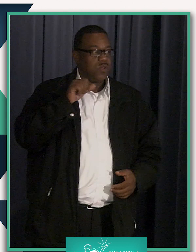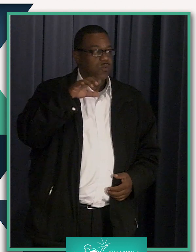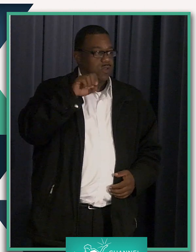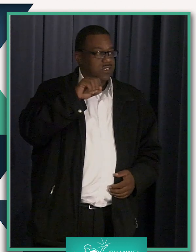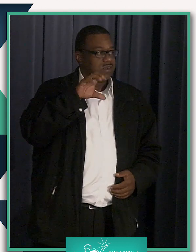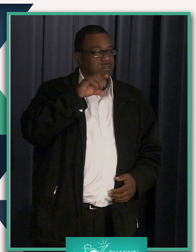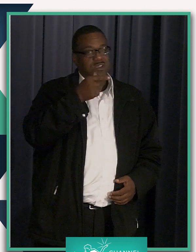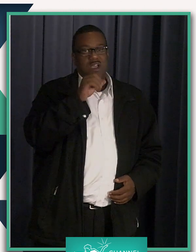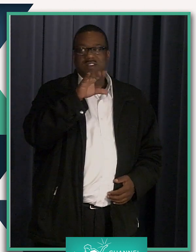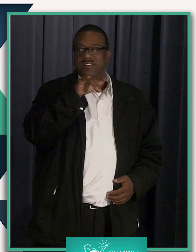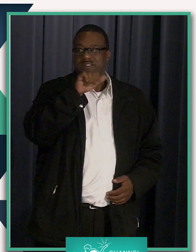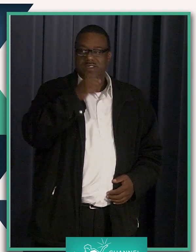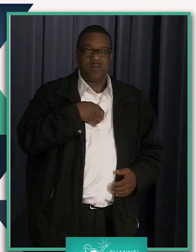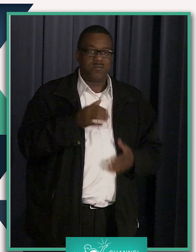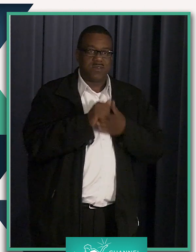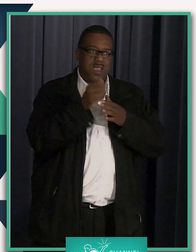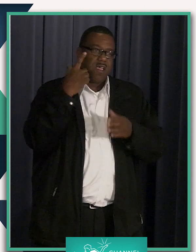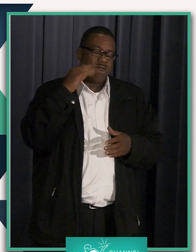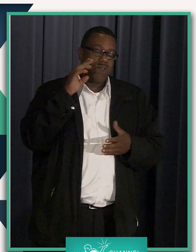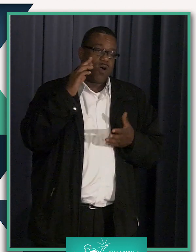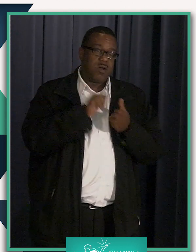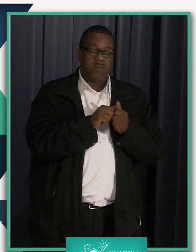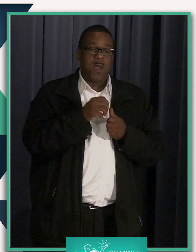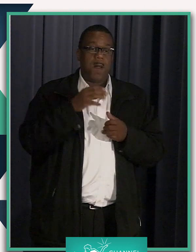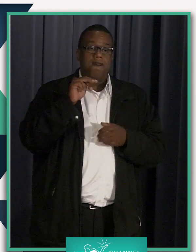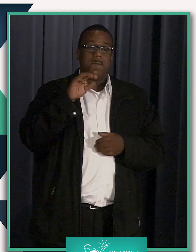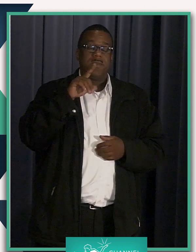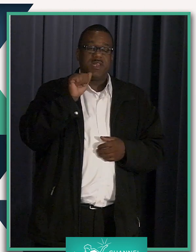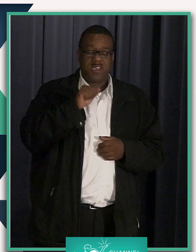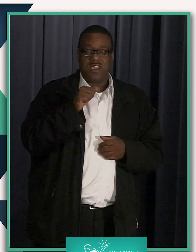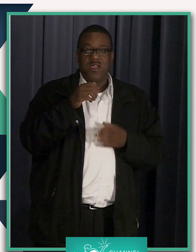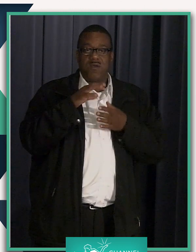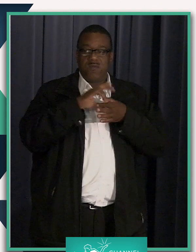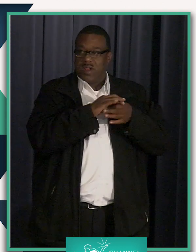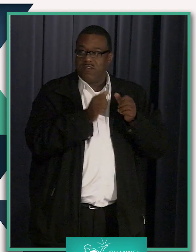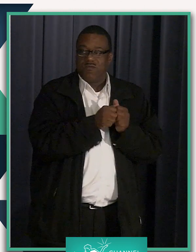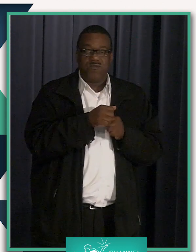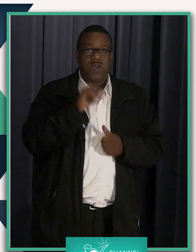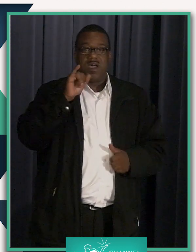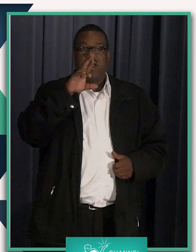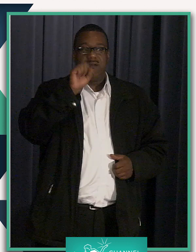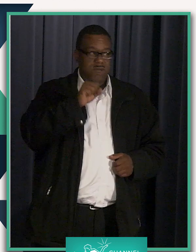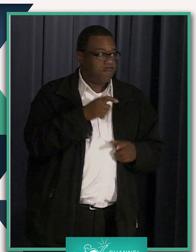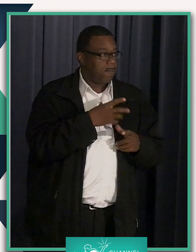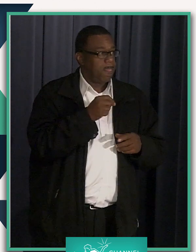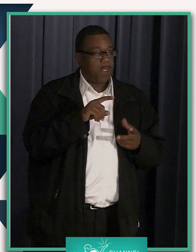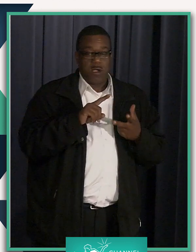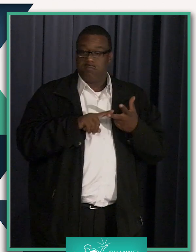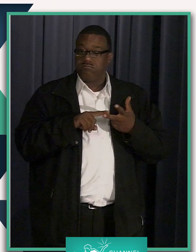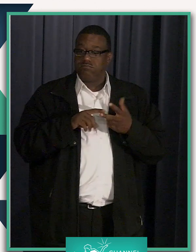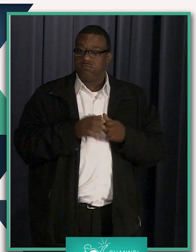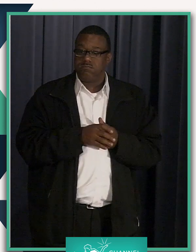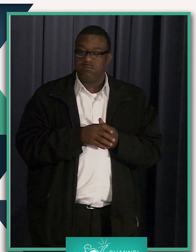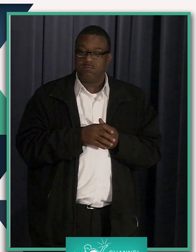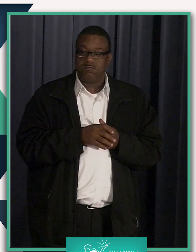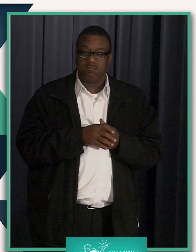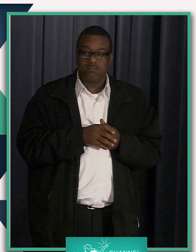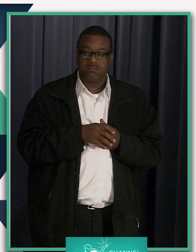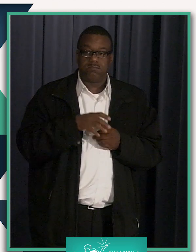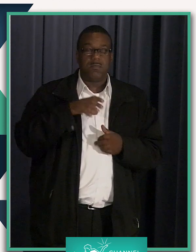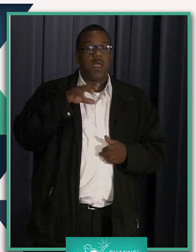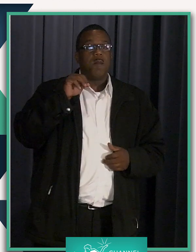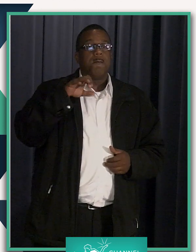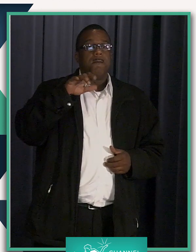Garcia, the Head of Media Relations for the Internal Revenue Service, and Matt Heatherwick, Director of